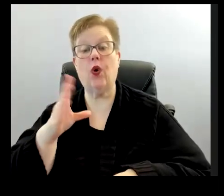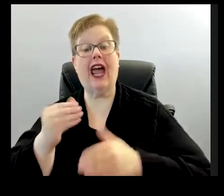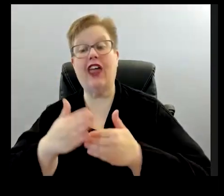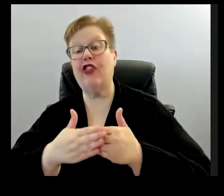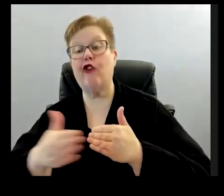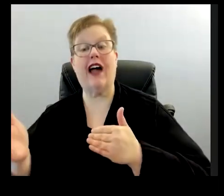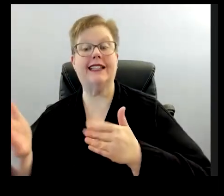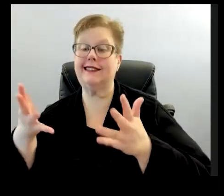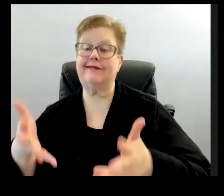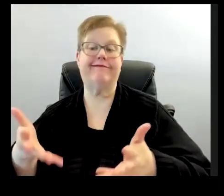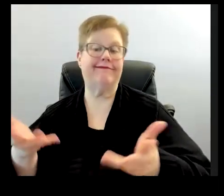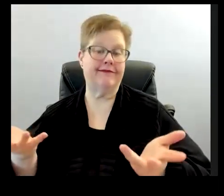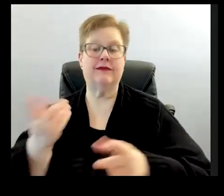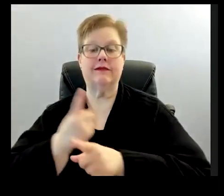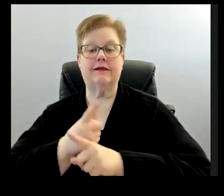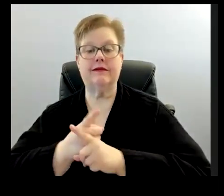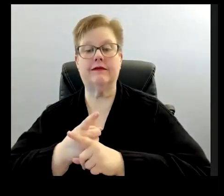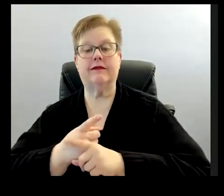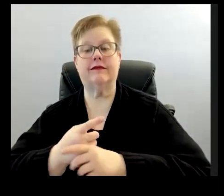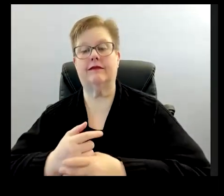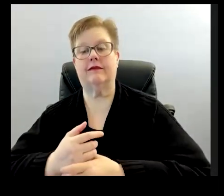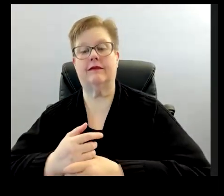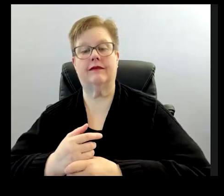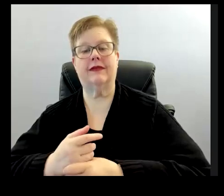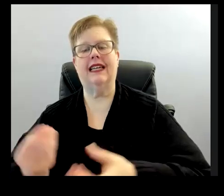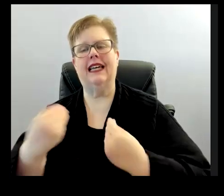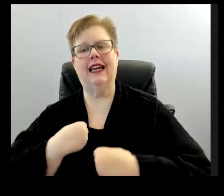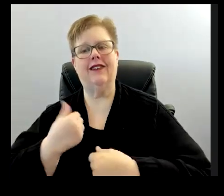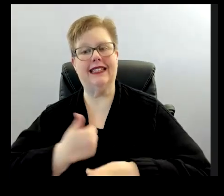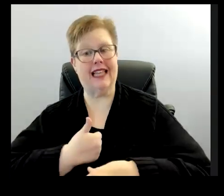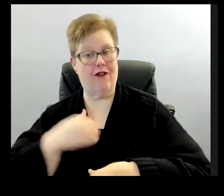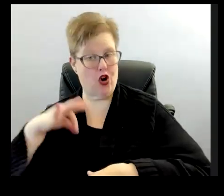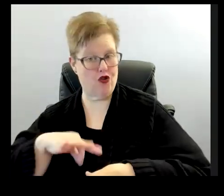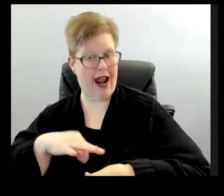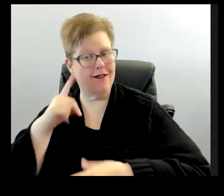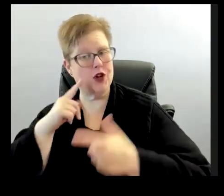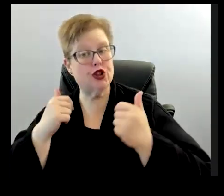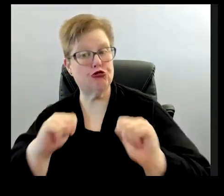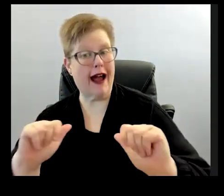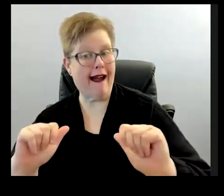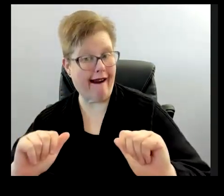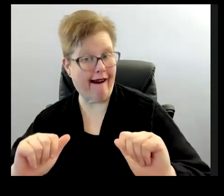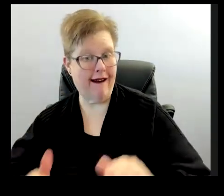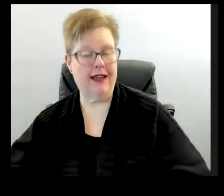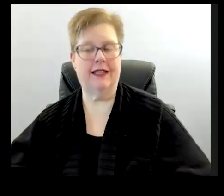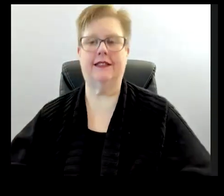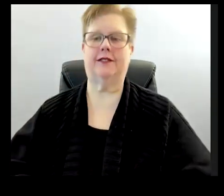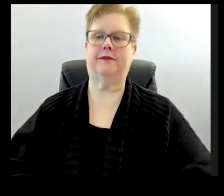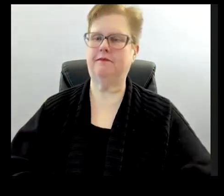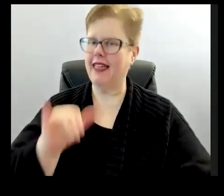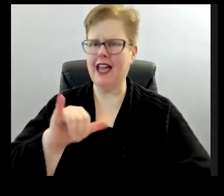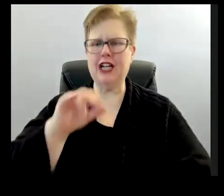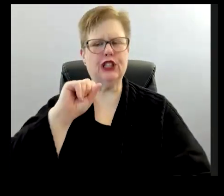rest. That's right. I love all this. Giving yourself credit for trying. That's